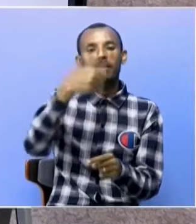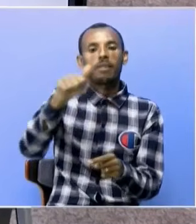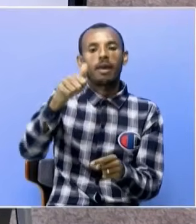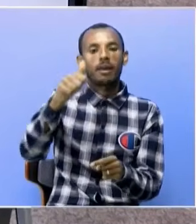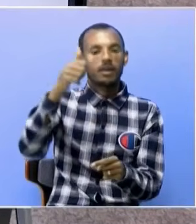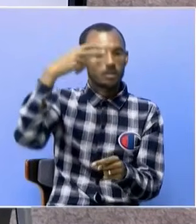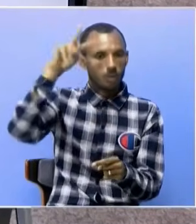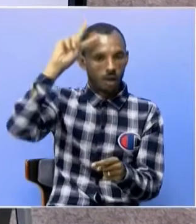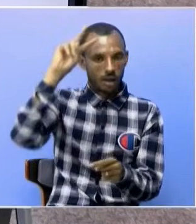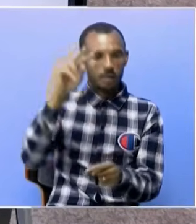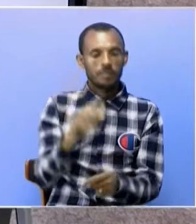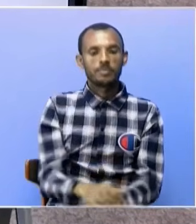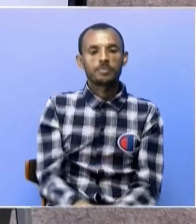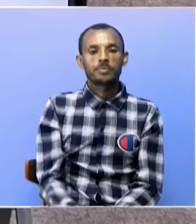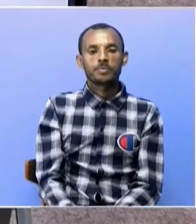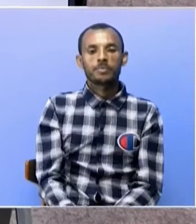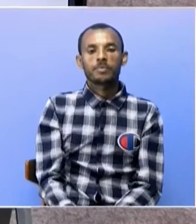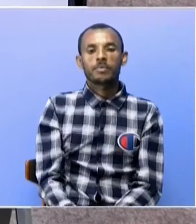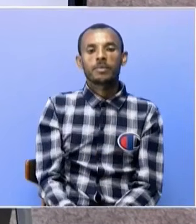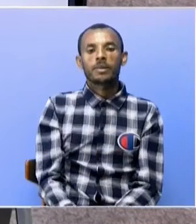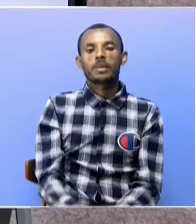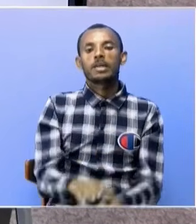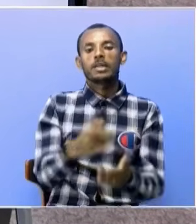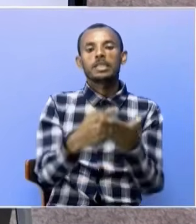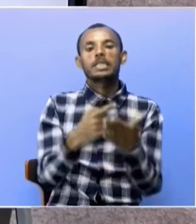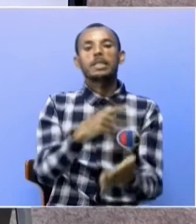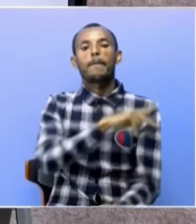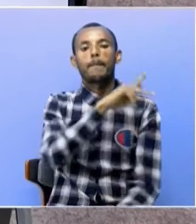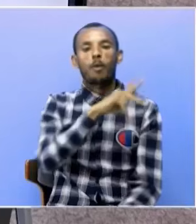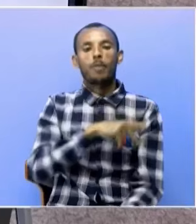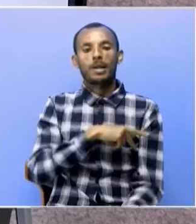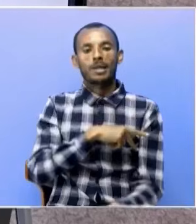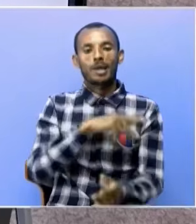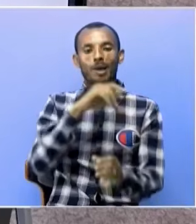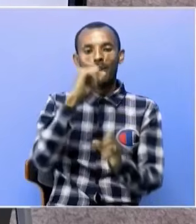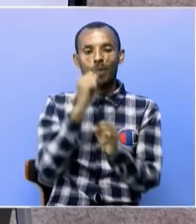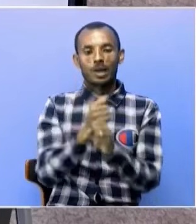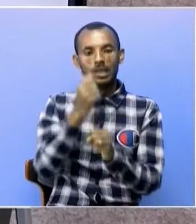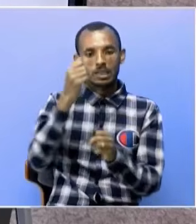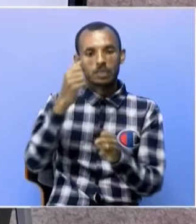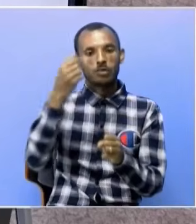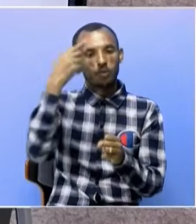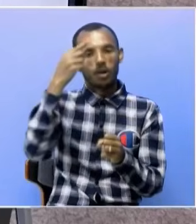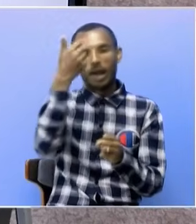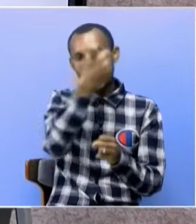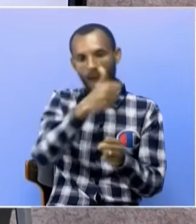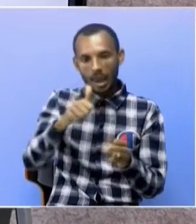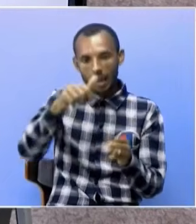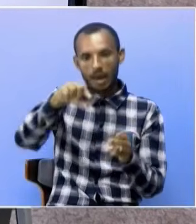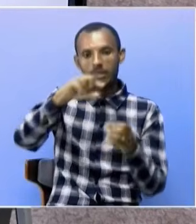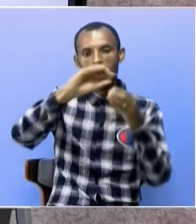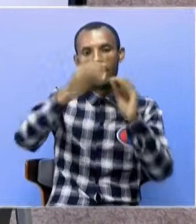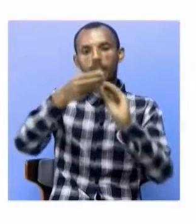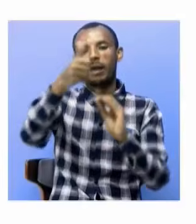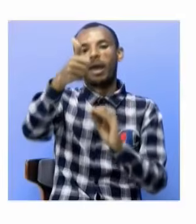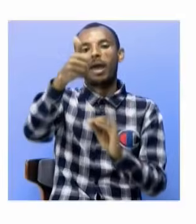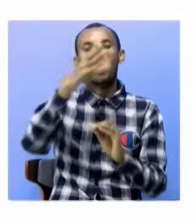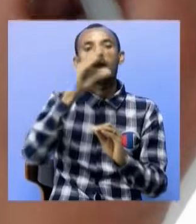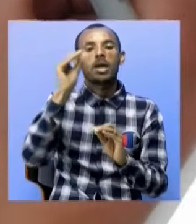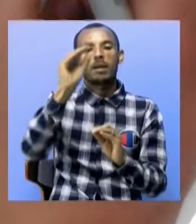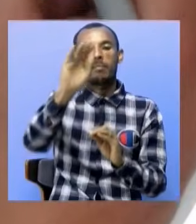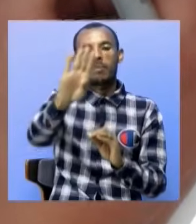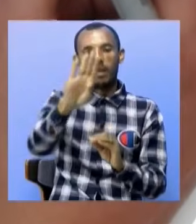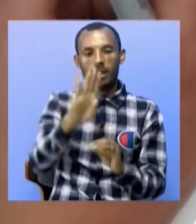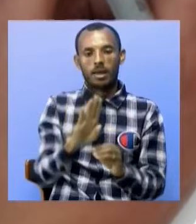is also 100. So this property works for any rational numbers A and B. A and B can